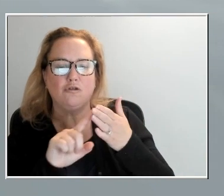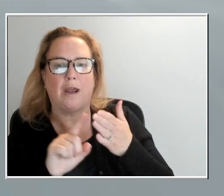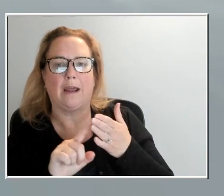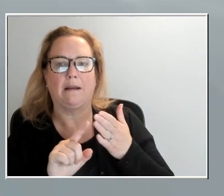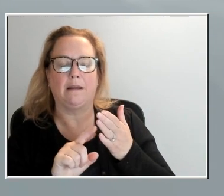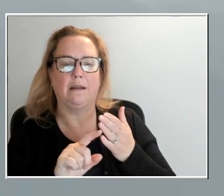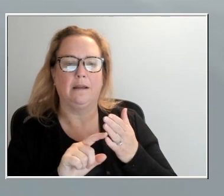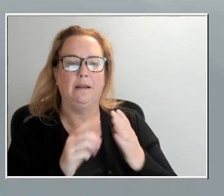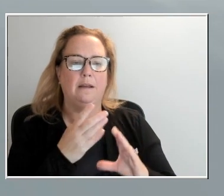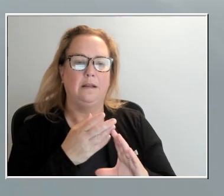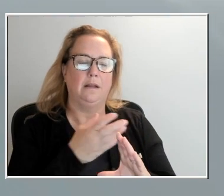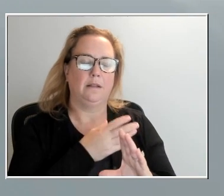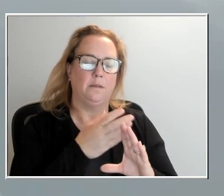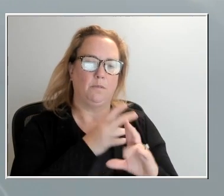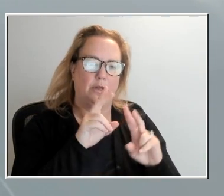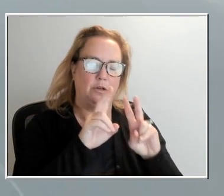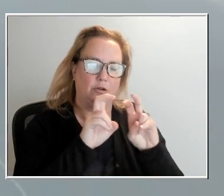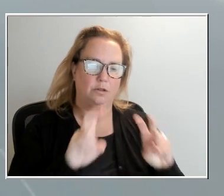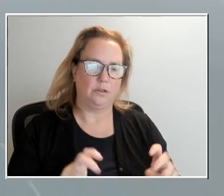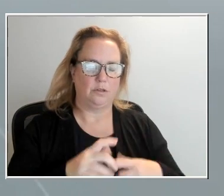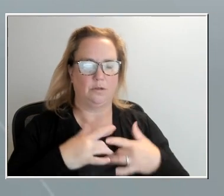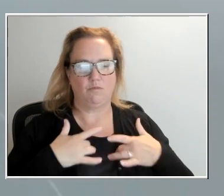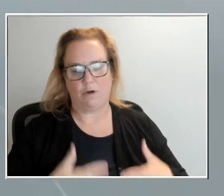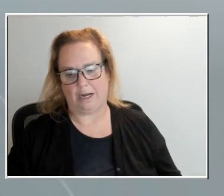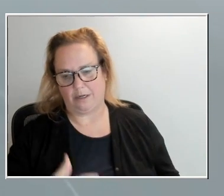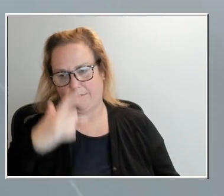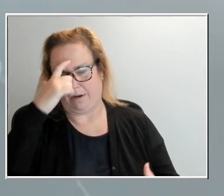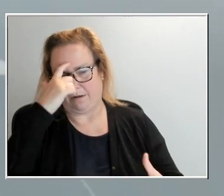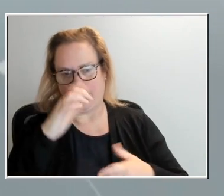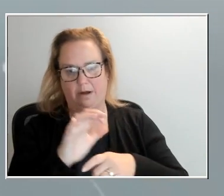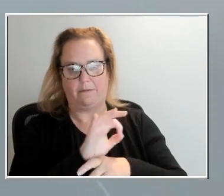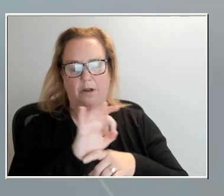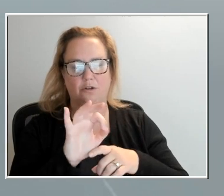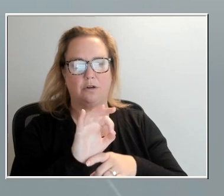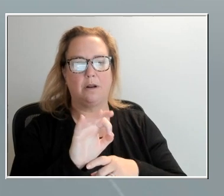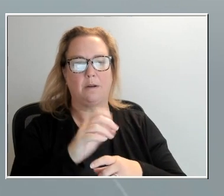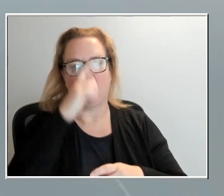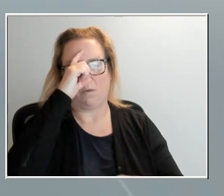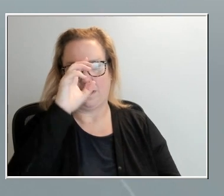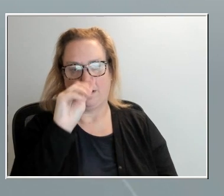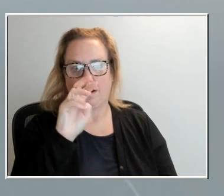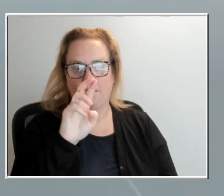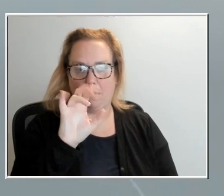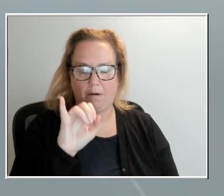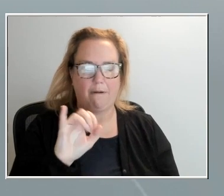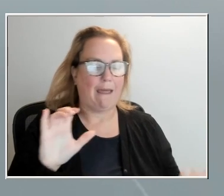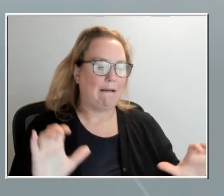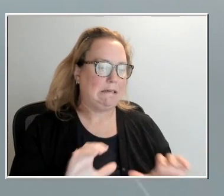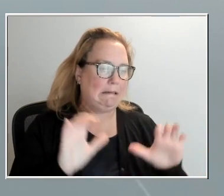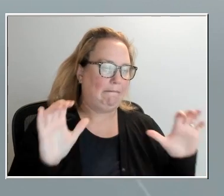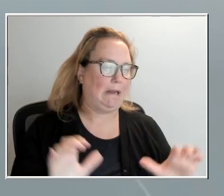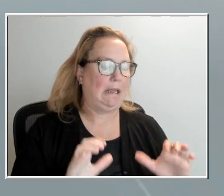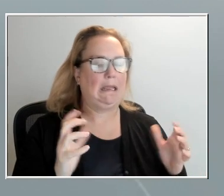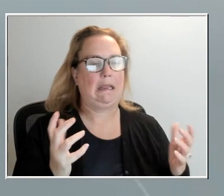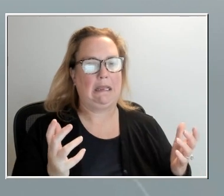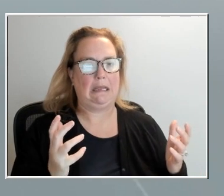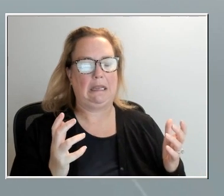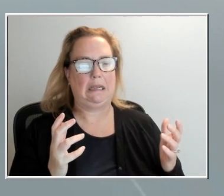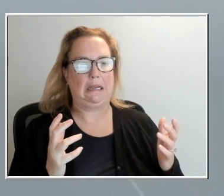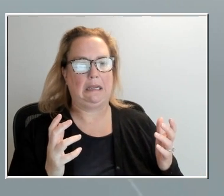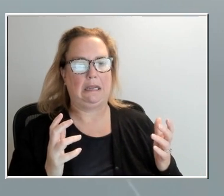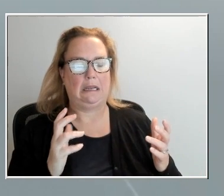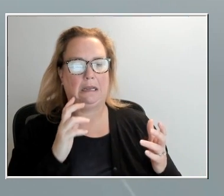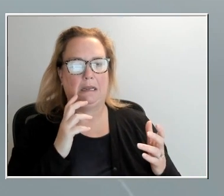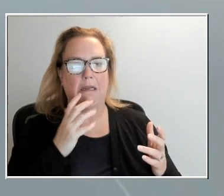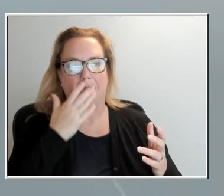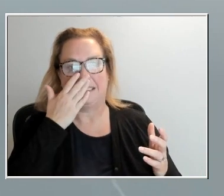pre-transplant assessment. We looked at depression, cognitive function, brain MRI, physical activity. Towards the end, we also looked at smell, because